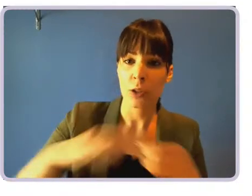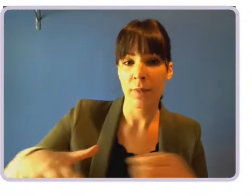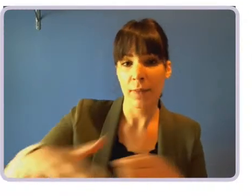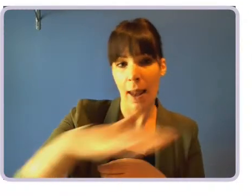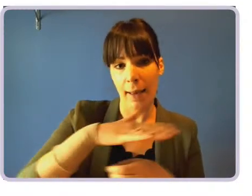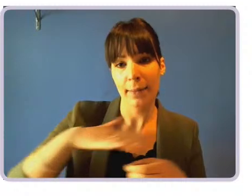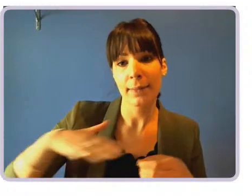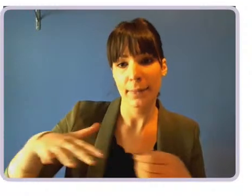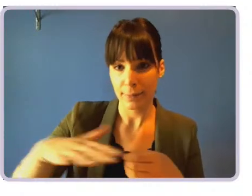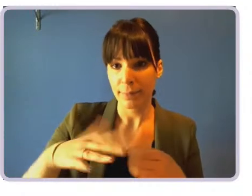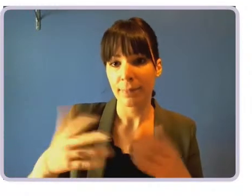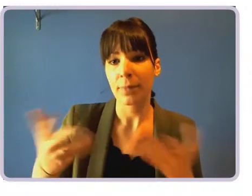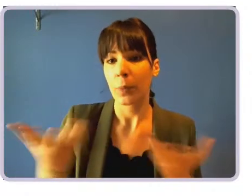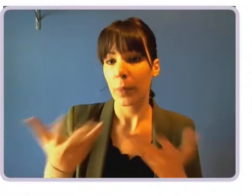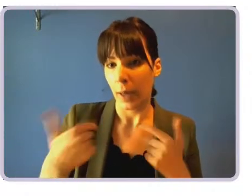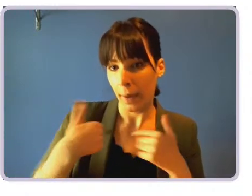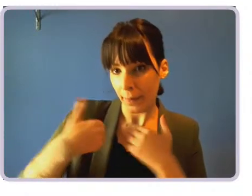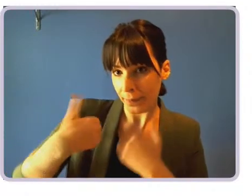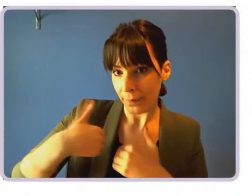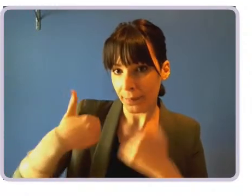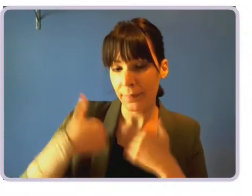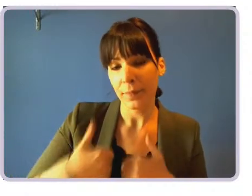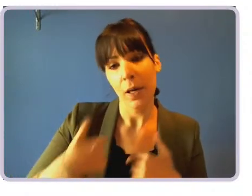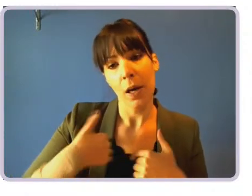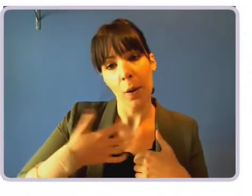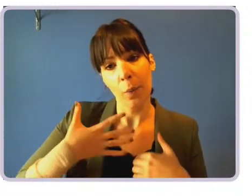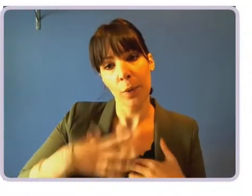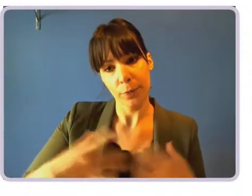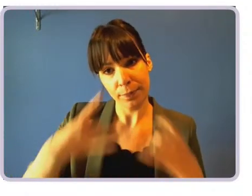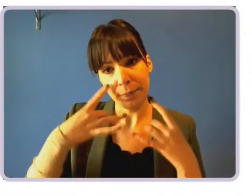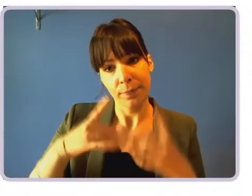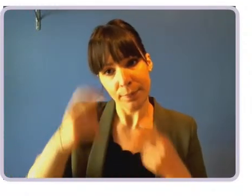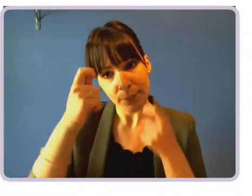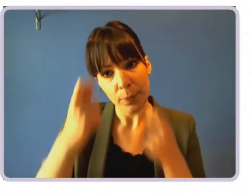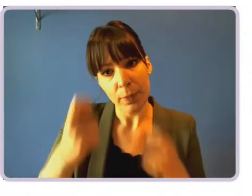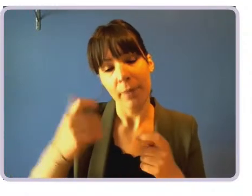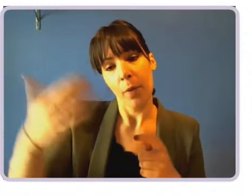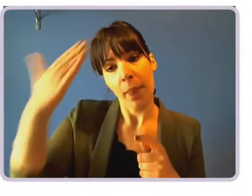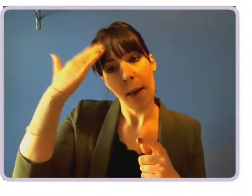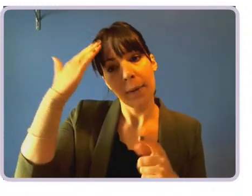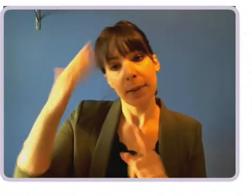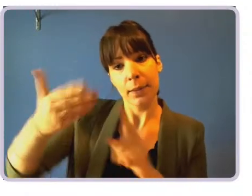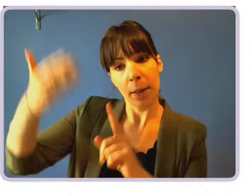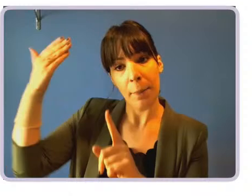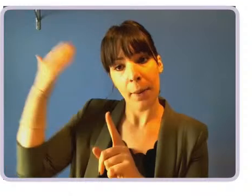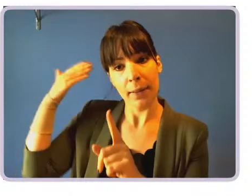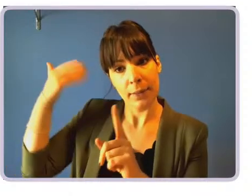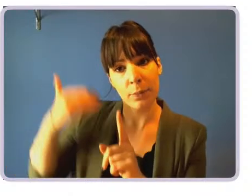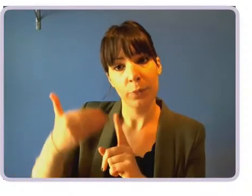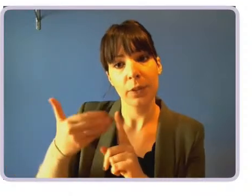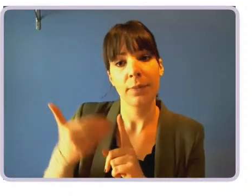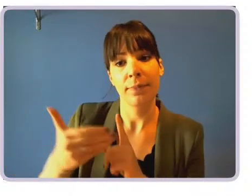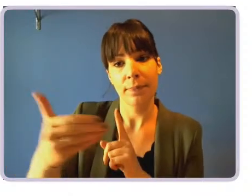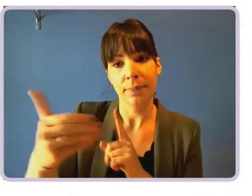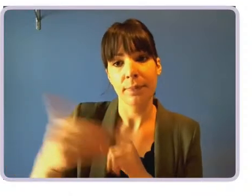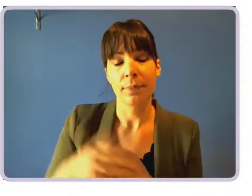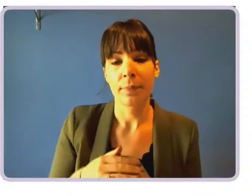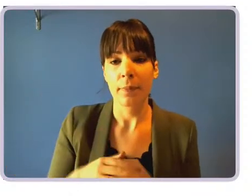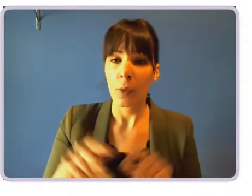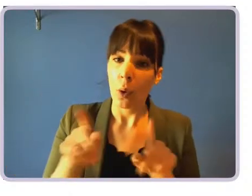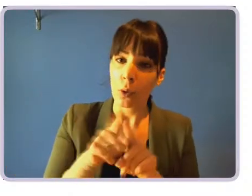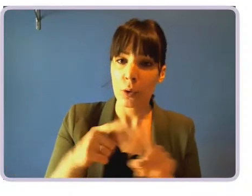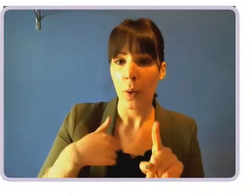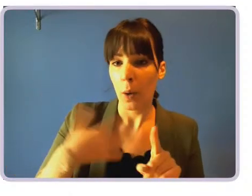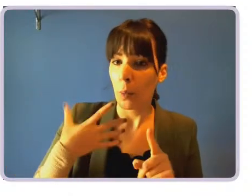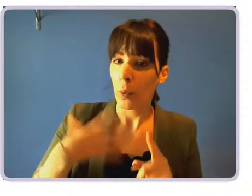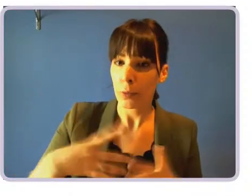I live, and pay my respect to elders, past, present and future, and also pay my respect to